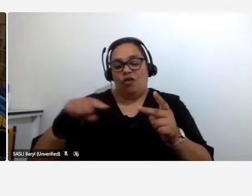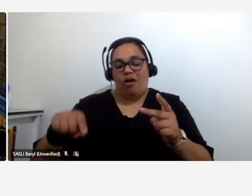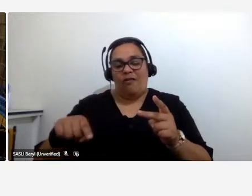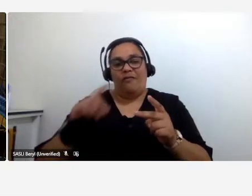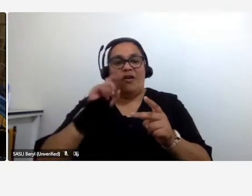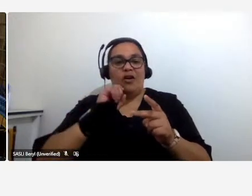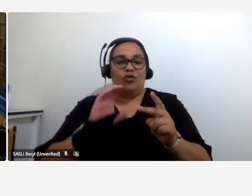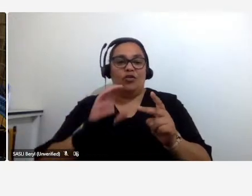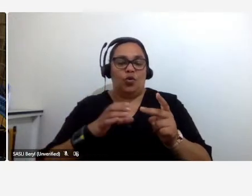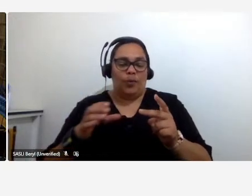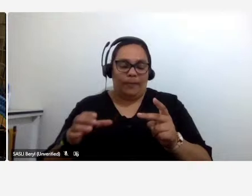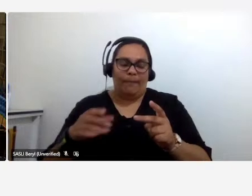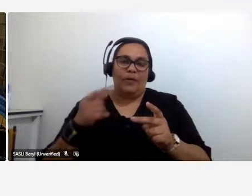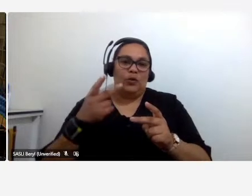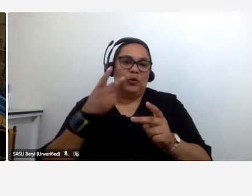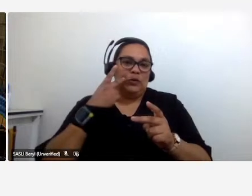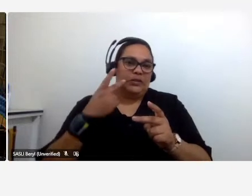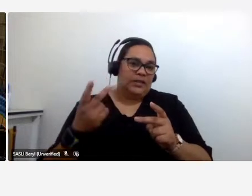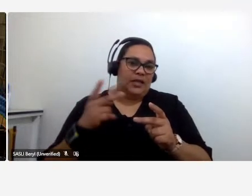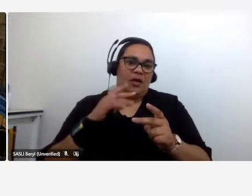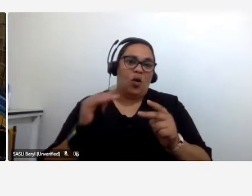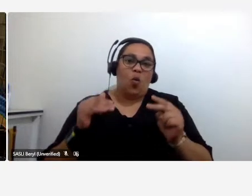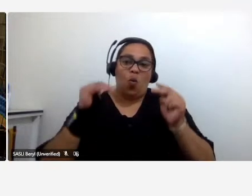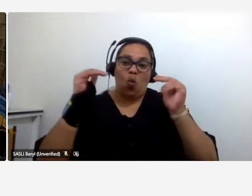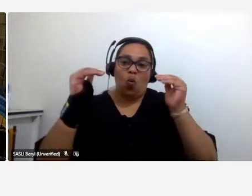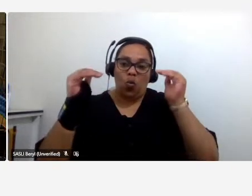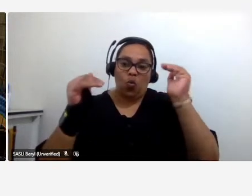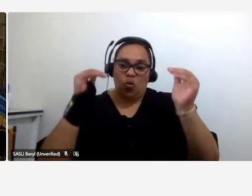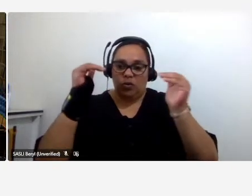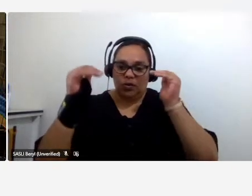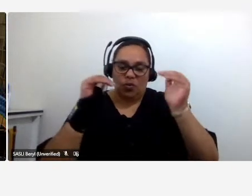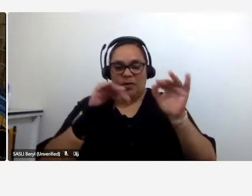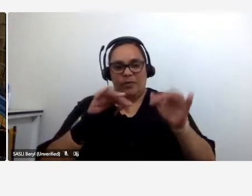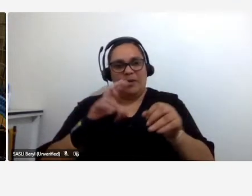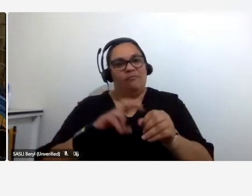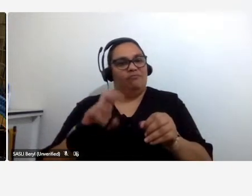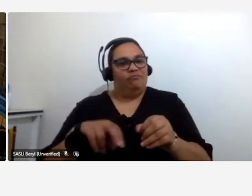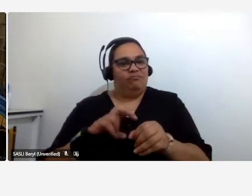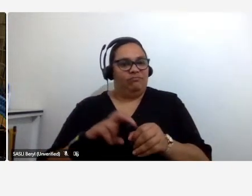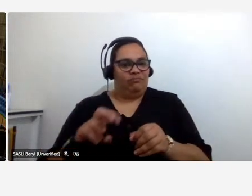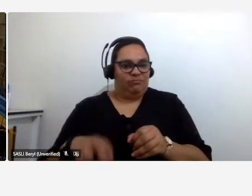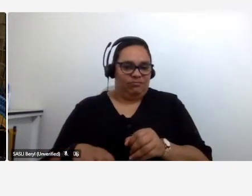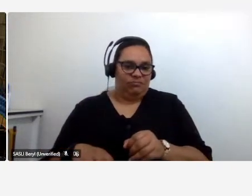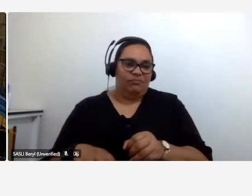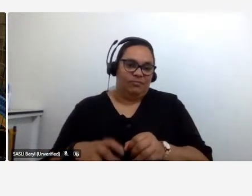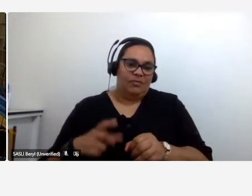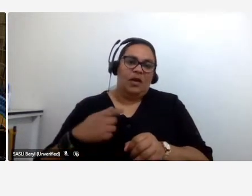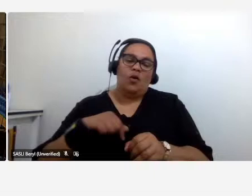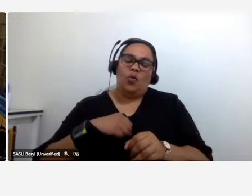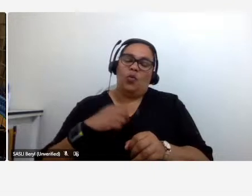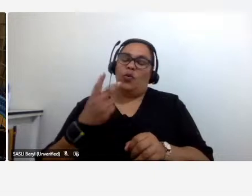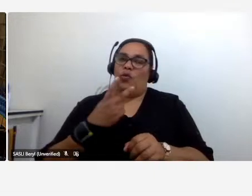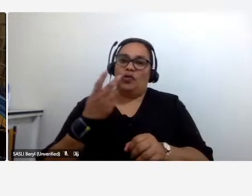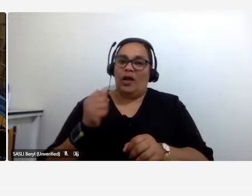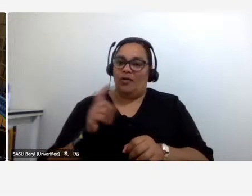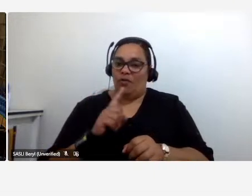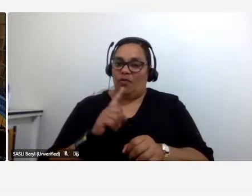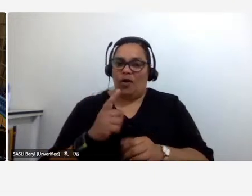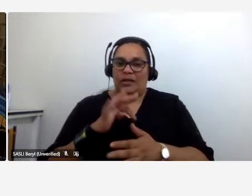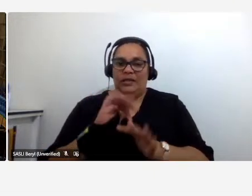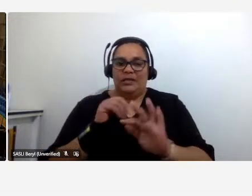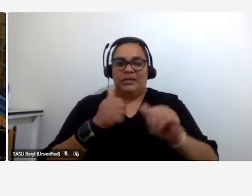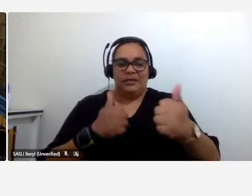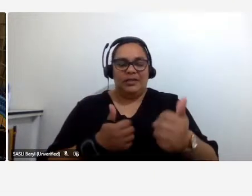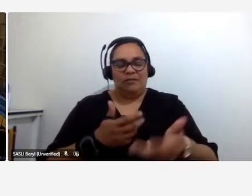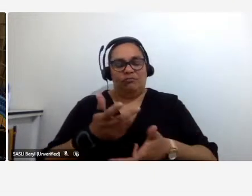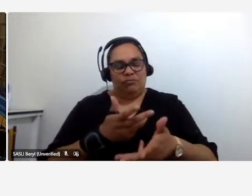group, where you see older people resigning, we also have sit-down conversations